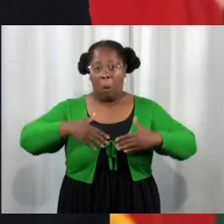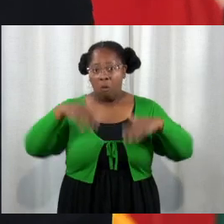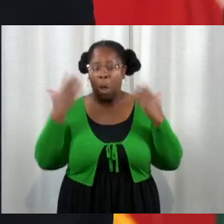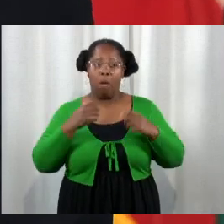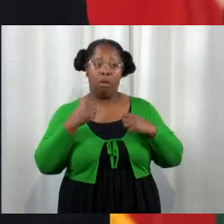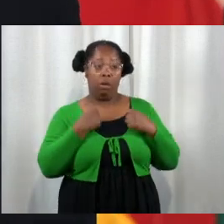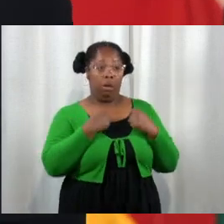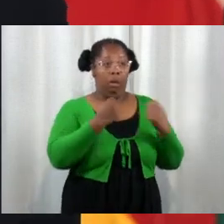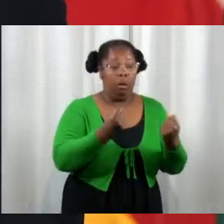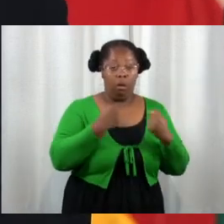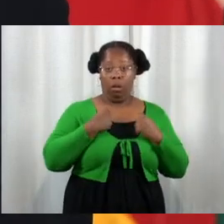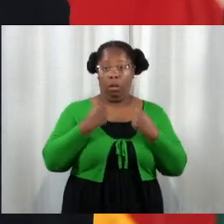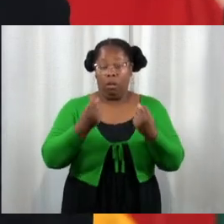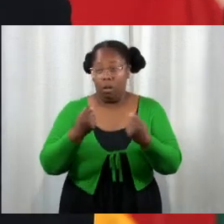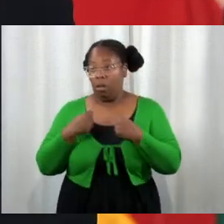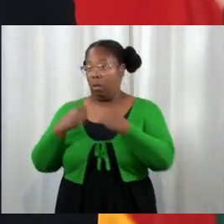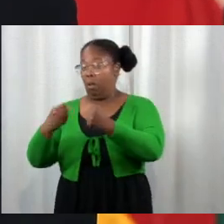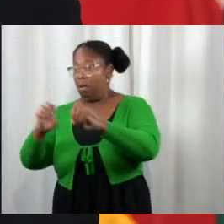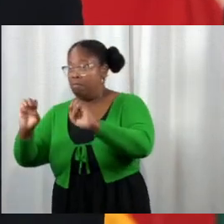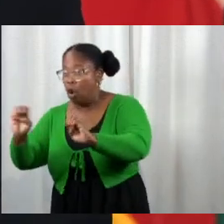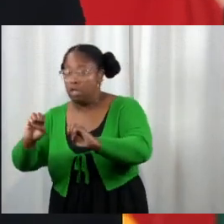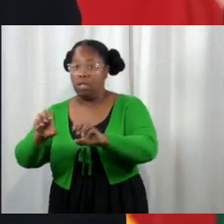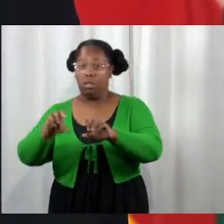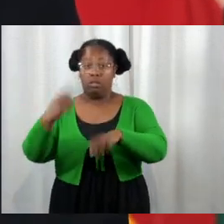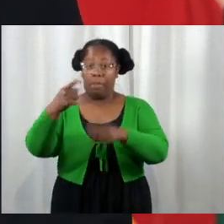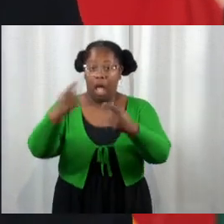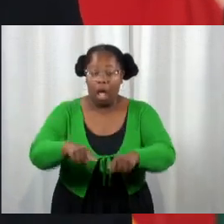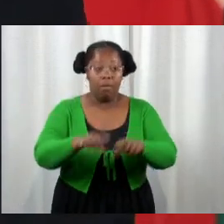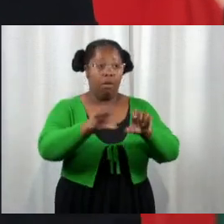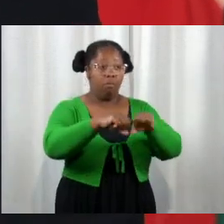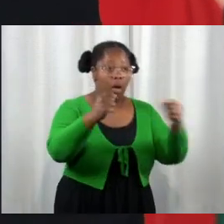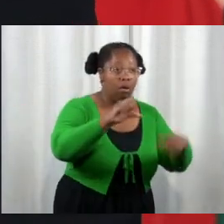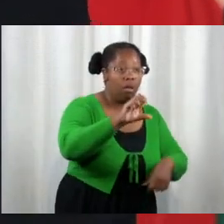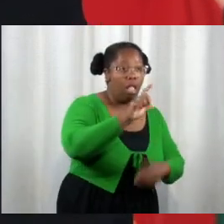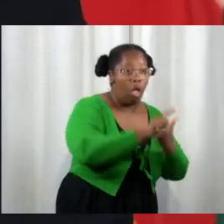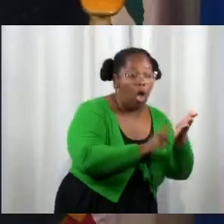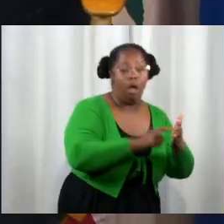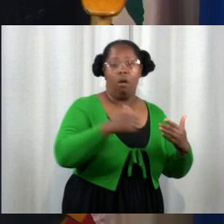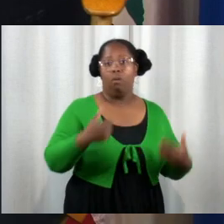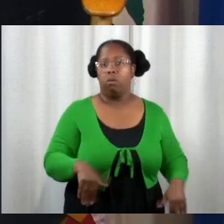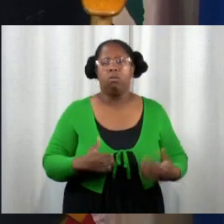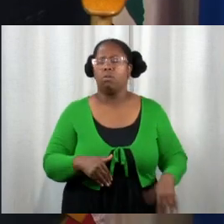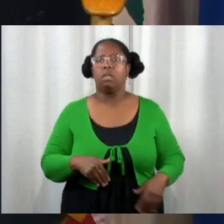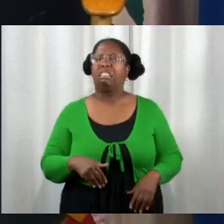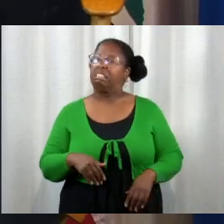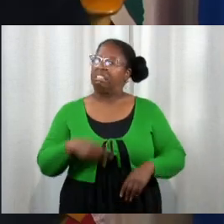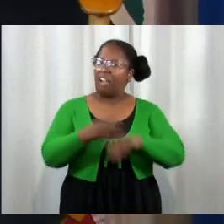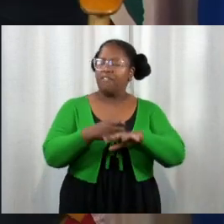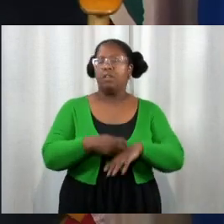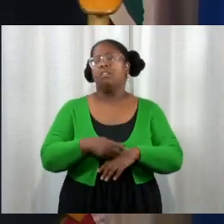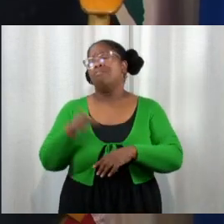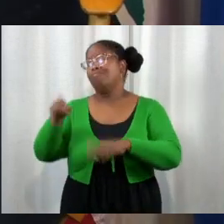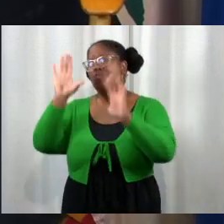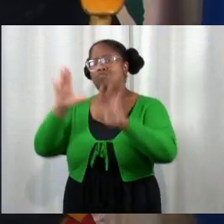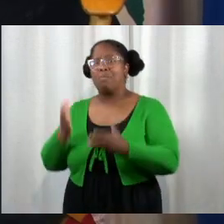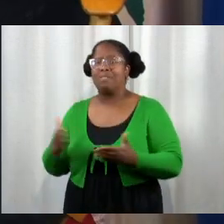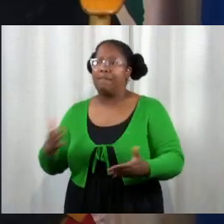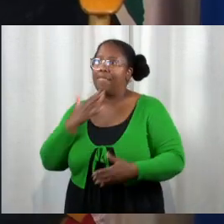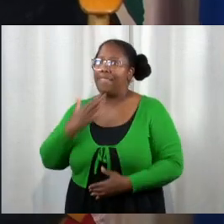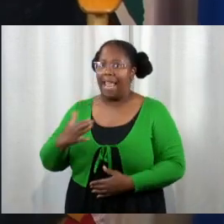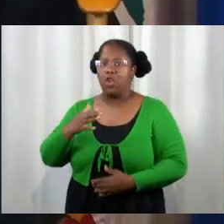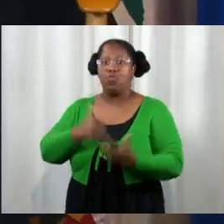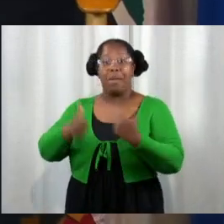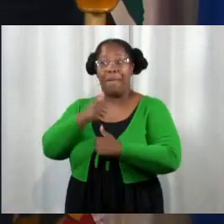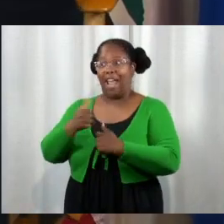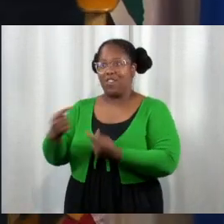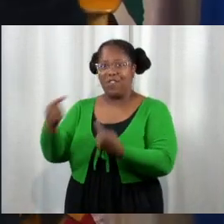air to have folks who can be proactive and proactively engage with the community. So you're doing some incredible stuff, Commander. Thanks so much for coming by